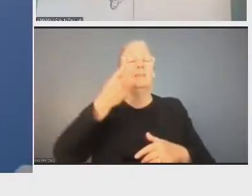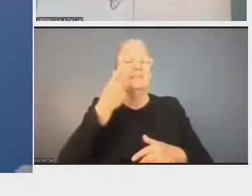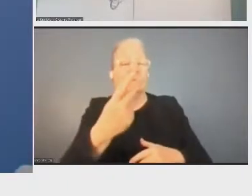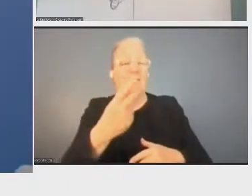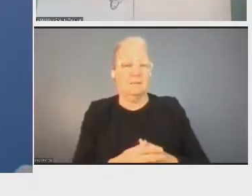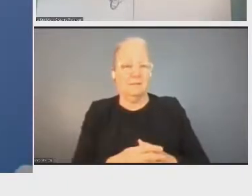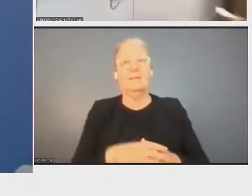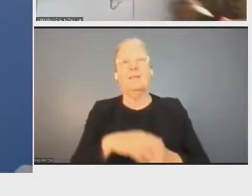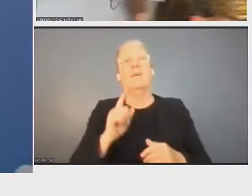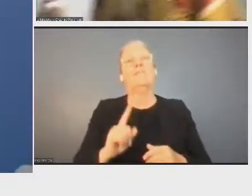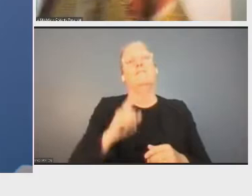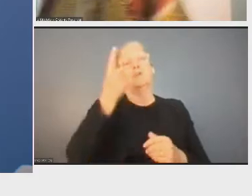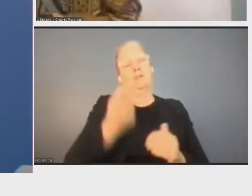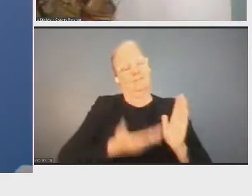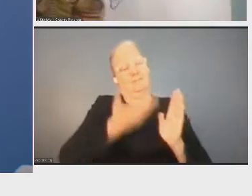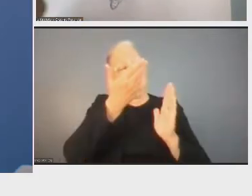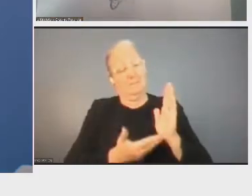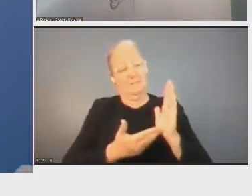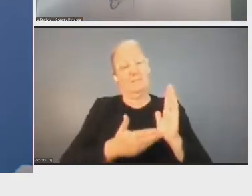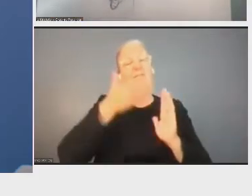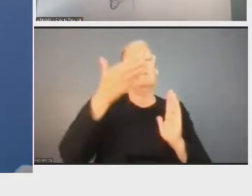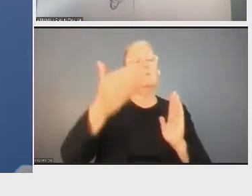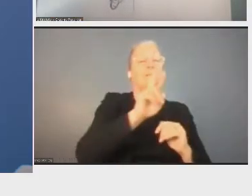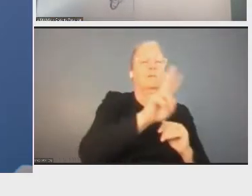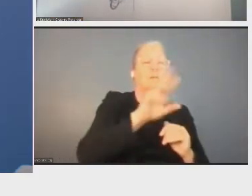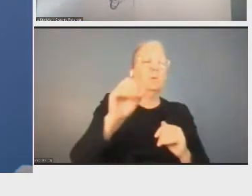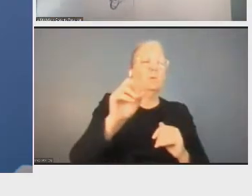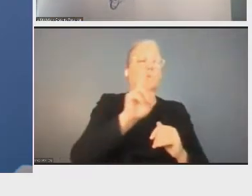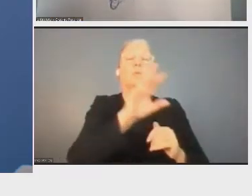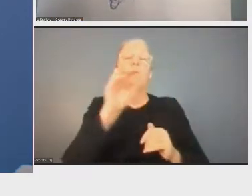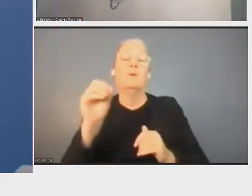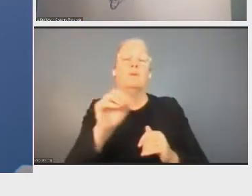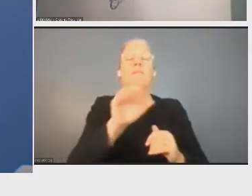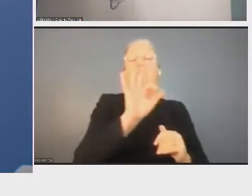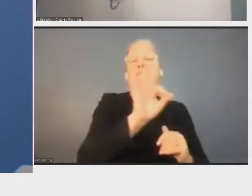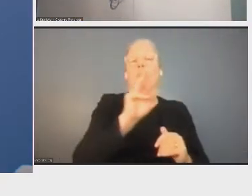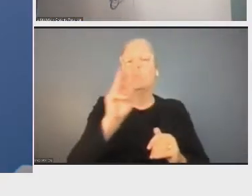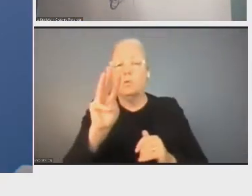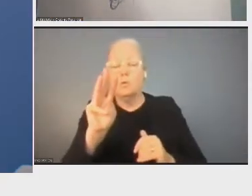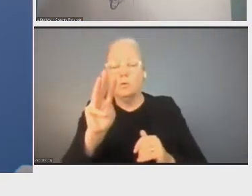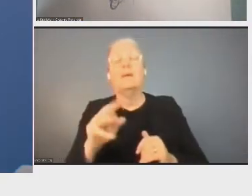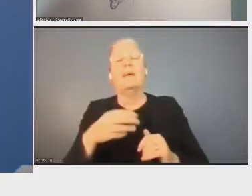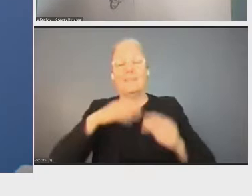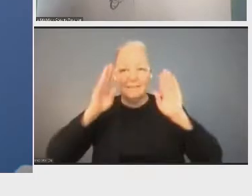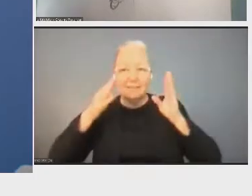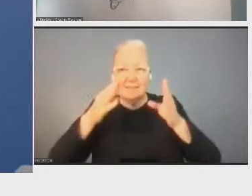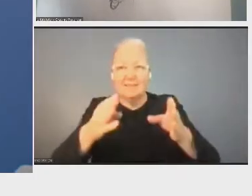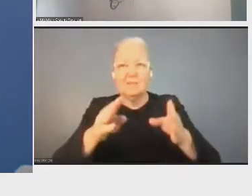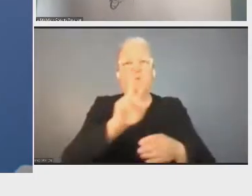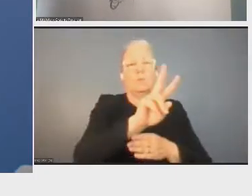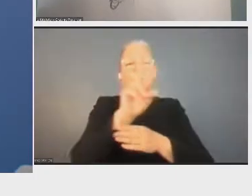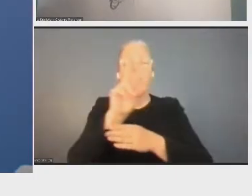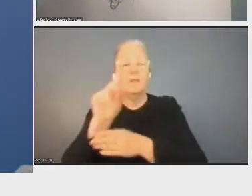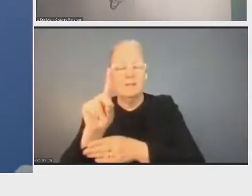draft of the post-2020 Global Biodiversity Framework, specifically a Target 21, acknowledges